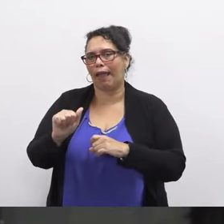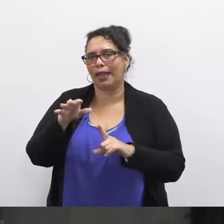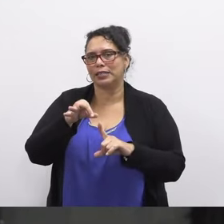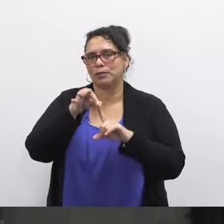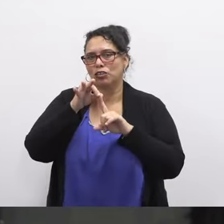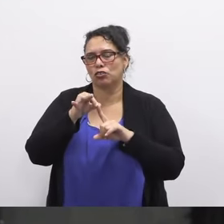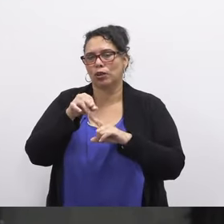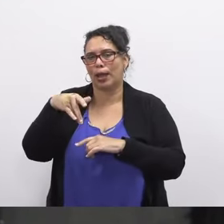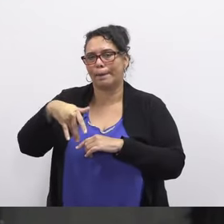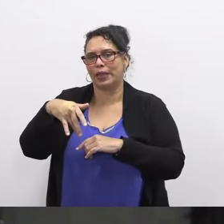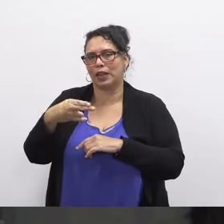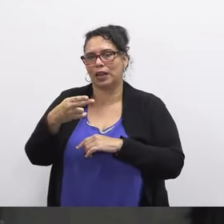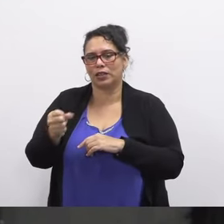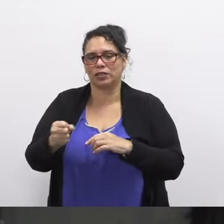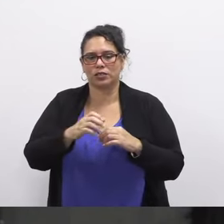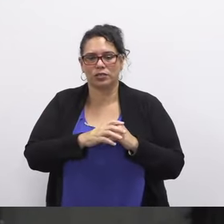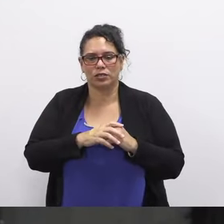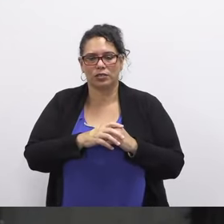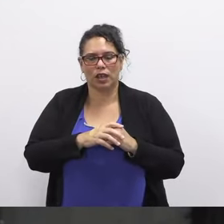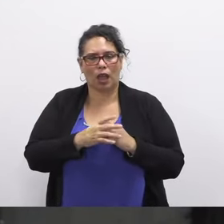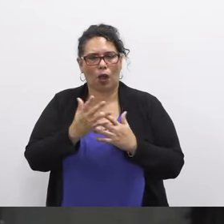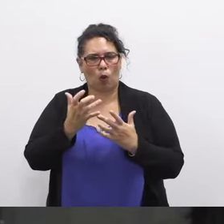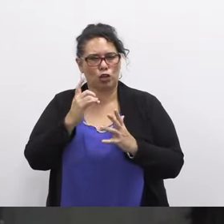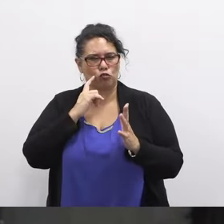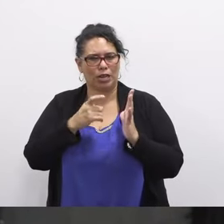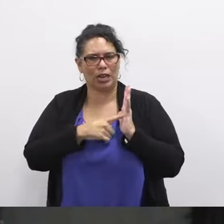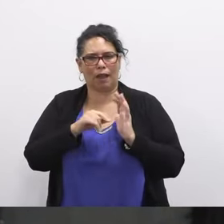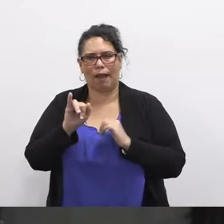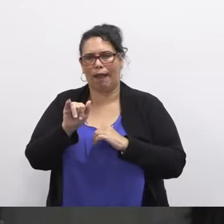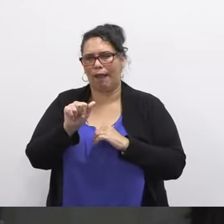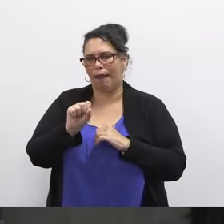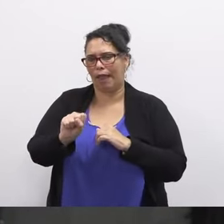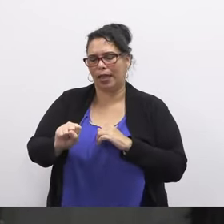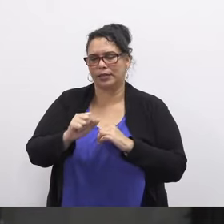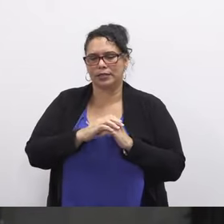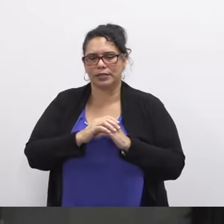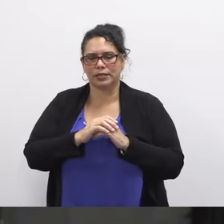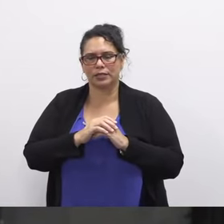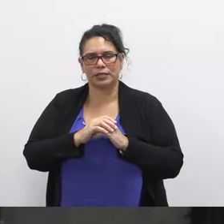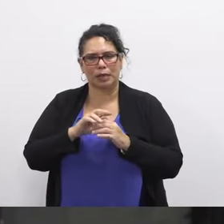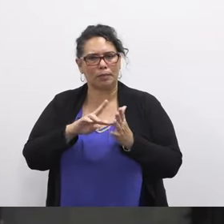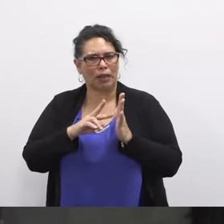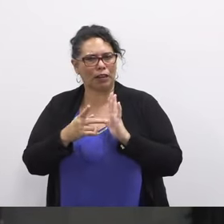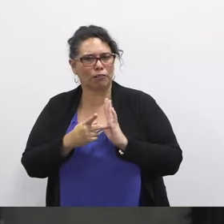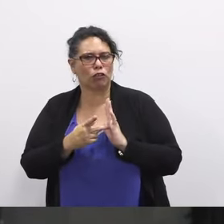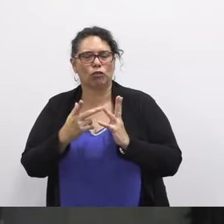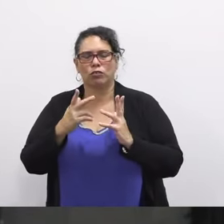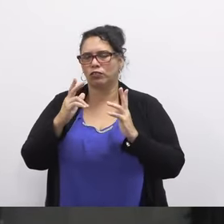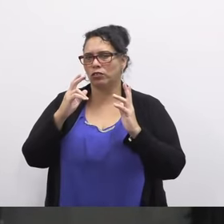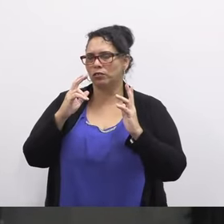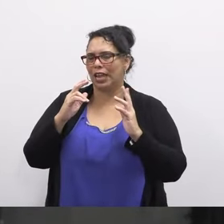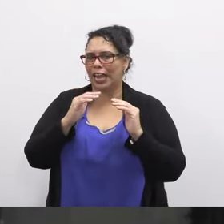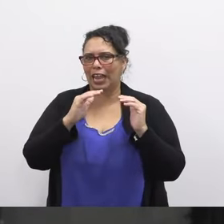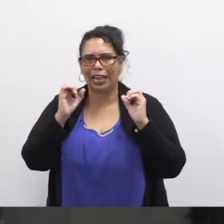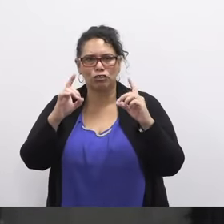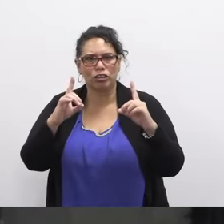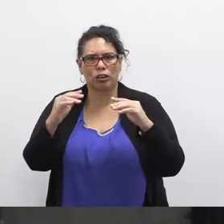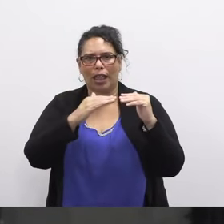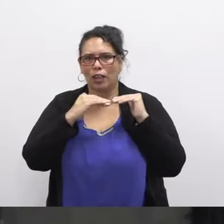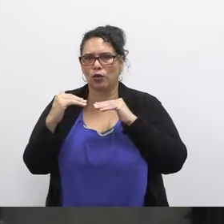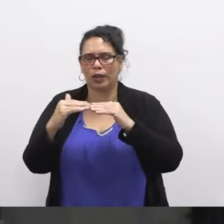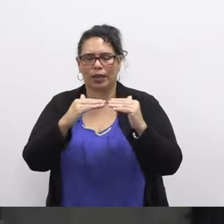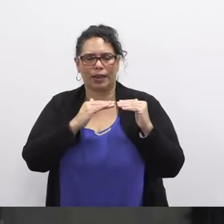recognize IAS's meaningful contribution toward education equity that contributes to the national and